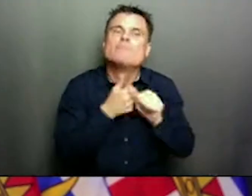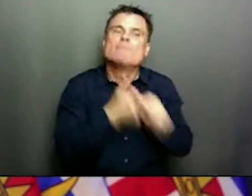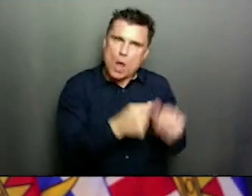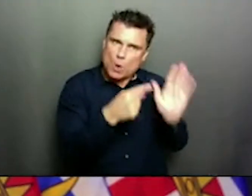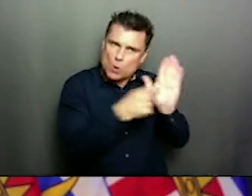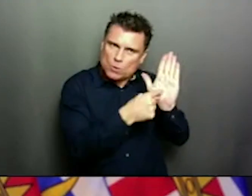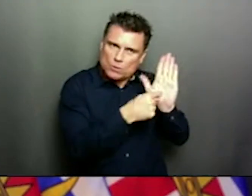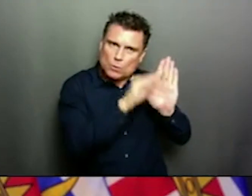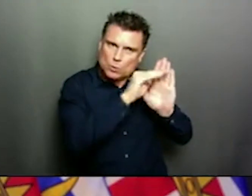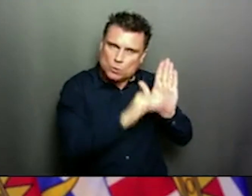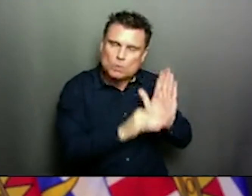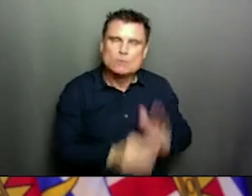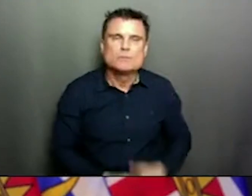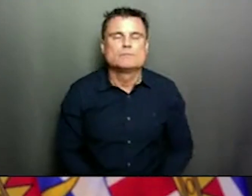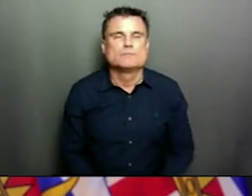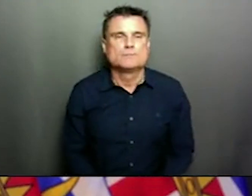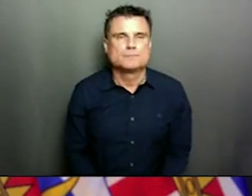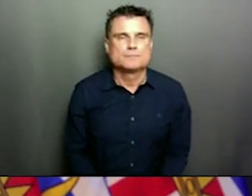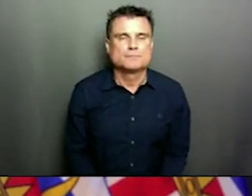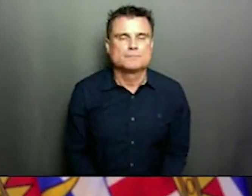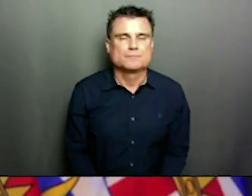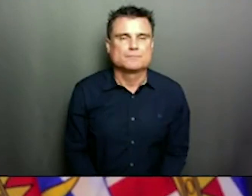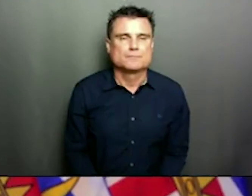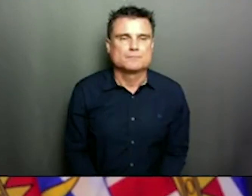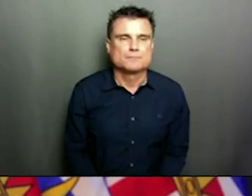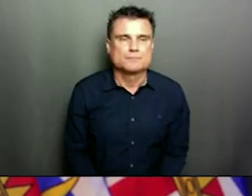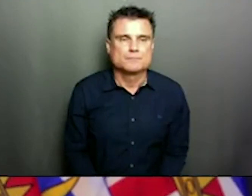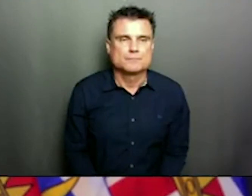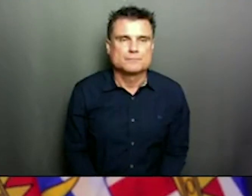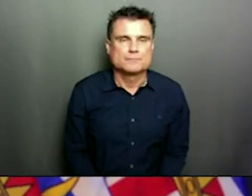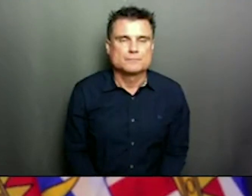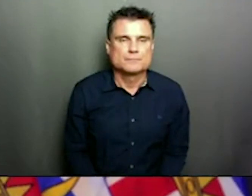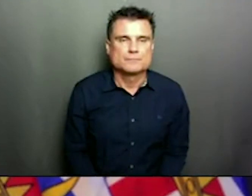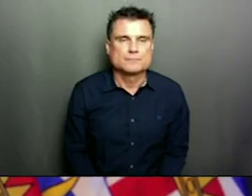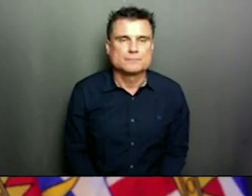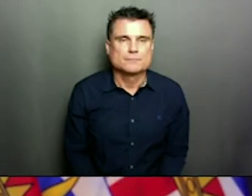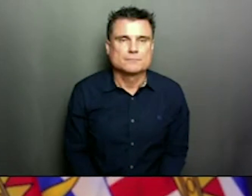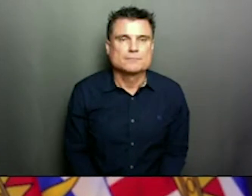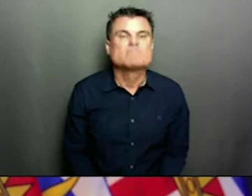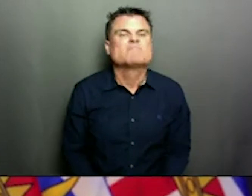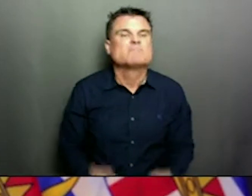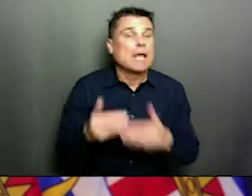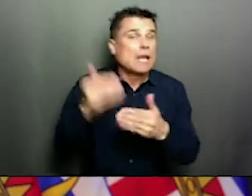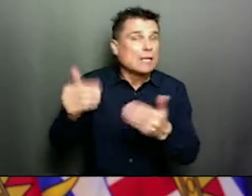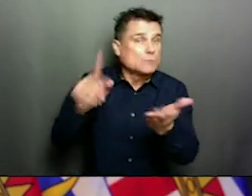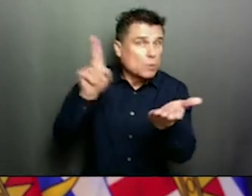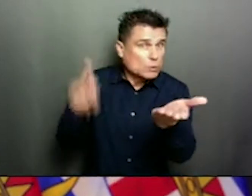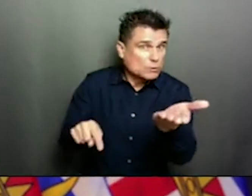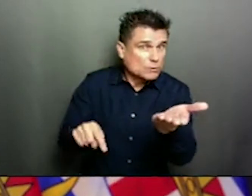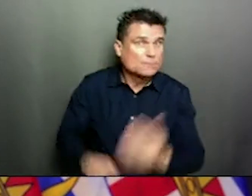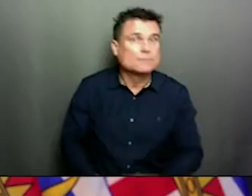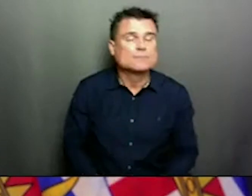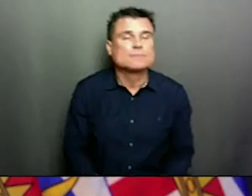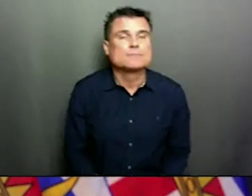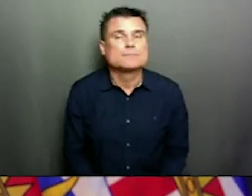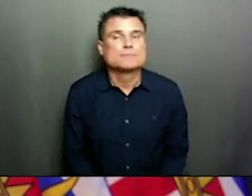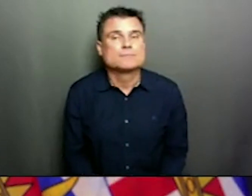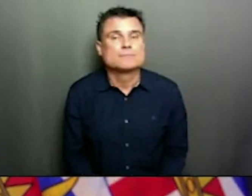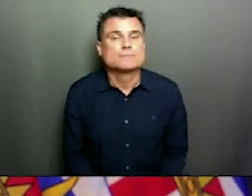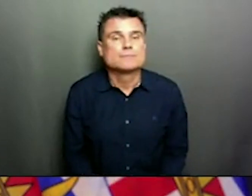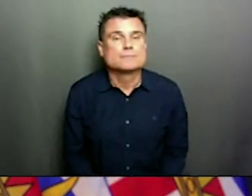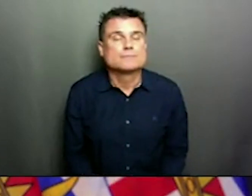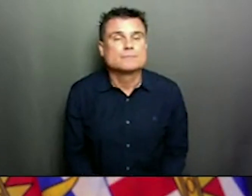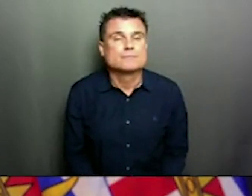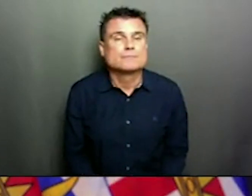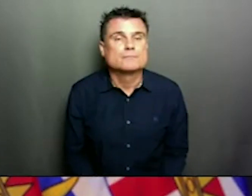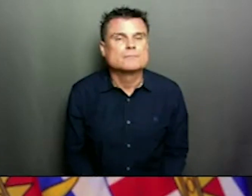hearing those 28 people who passed away in the last 24 hours is quite difficult. And just wondering what your